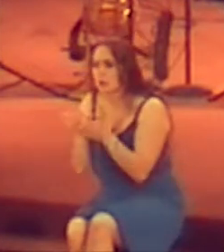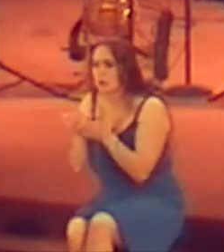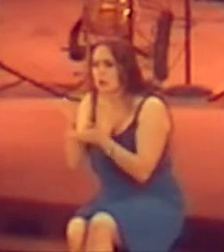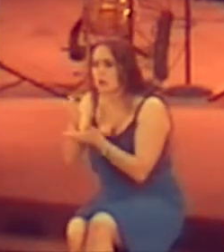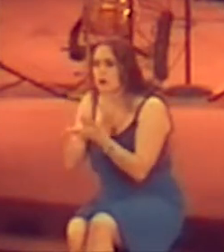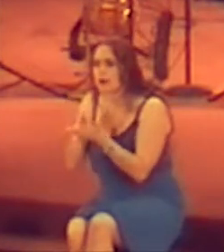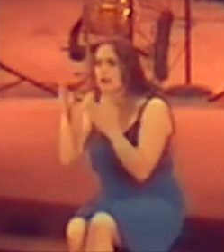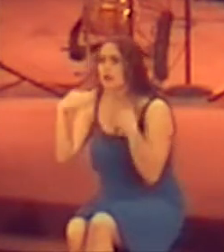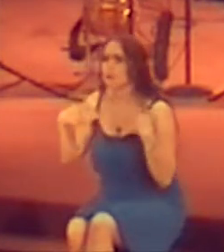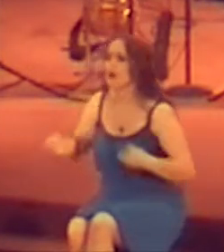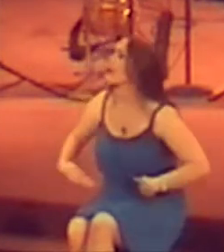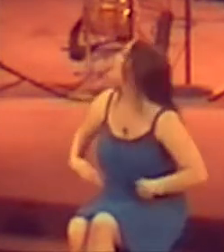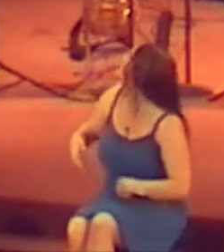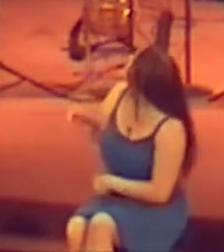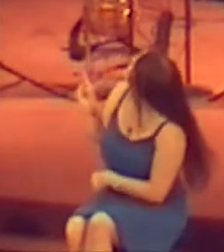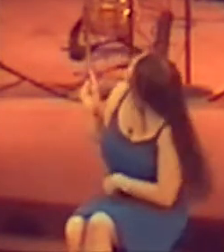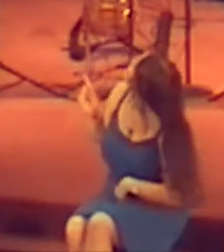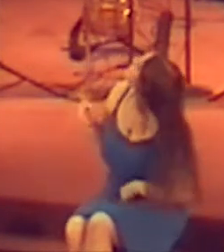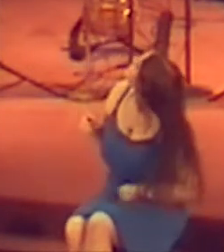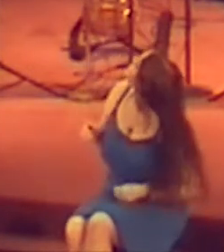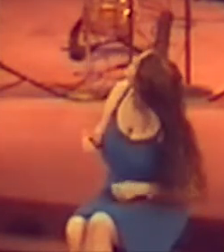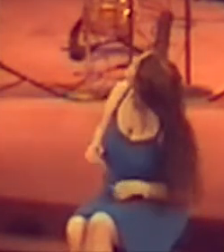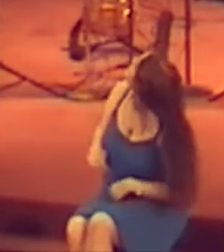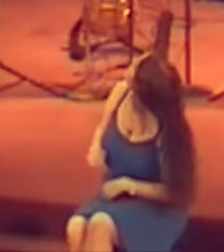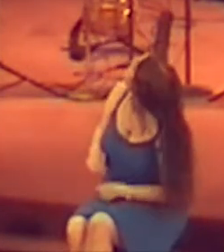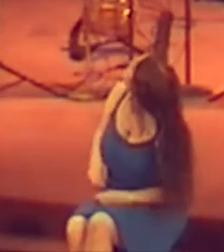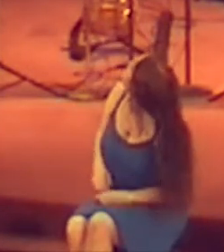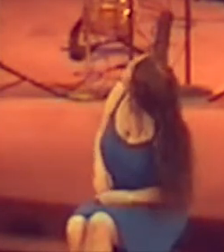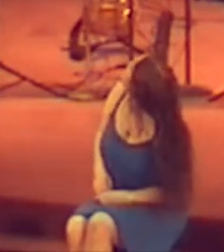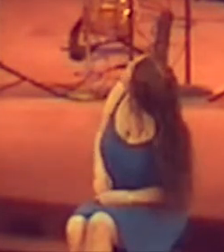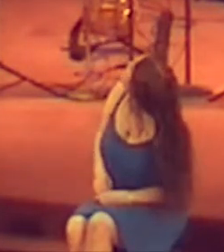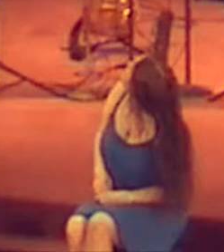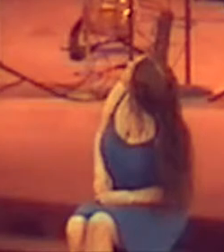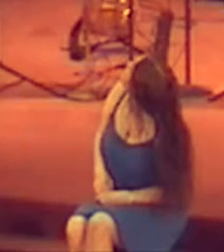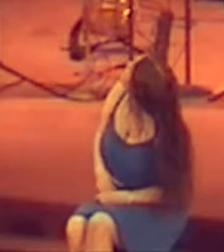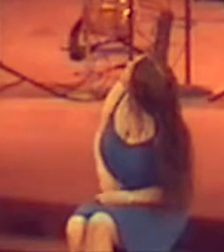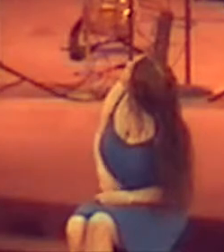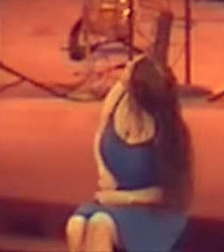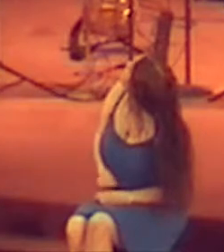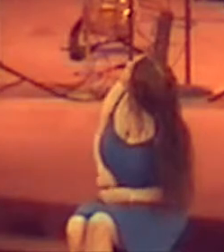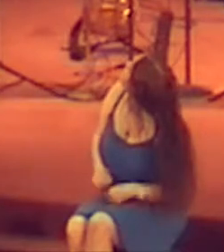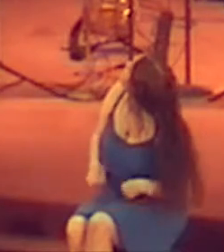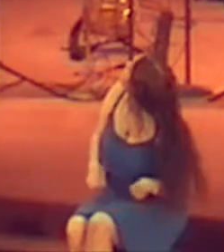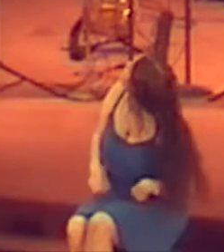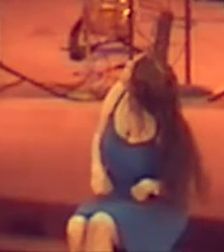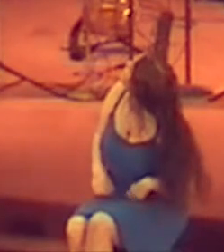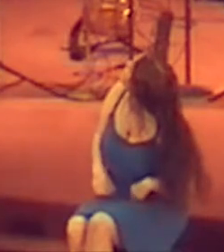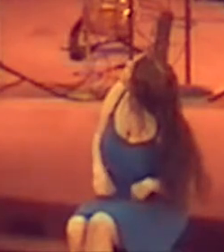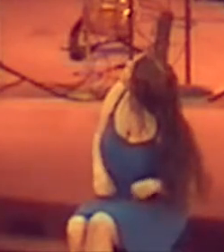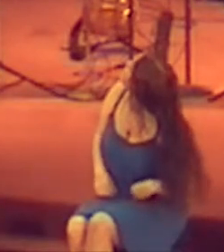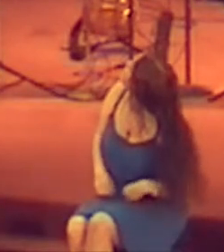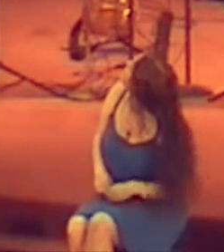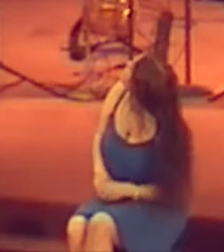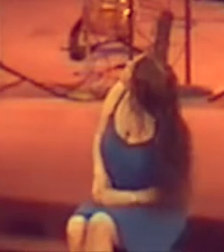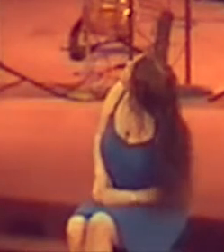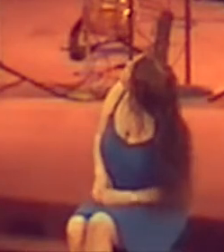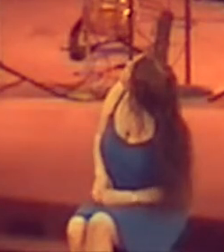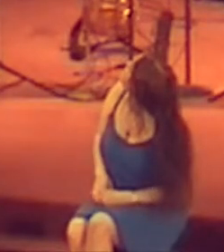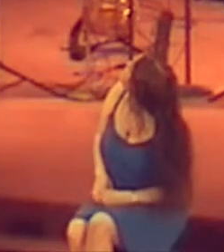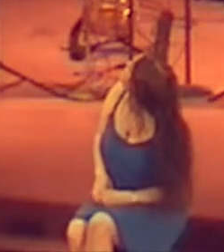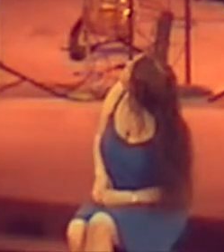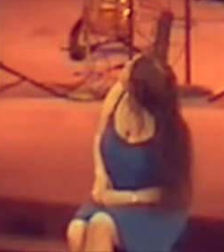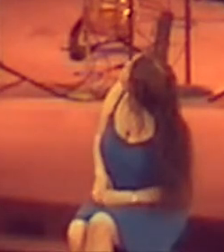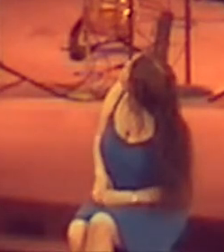See how great a forest is set aflame by such a small fire. And the tongue is a fire, the very world of iniquity. The tongue is set among our members as that